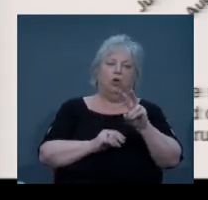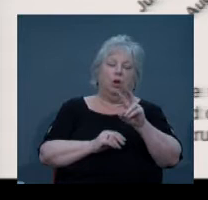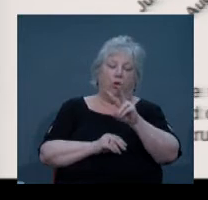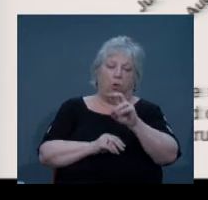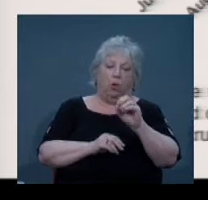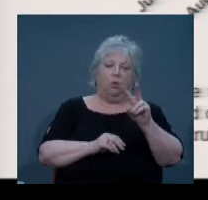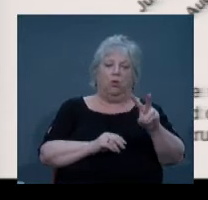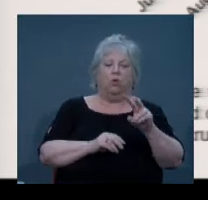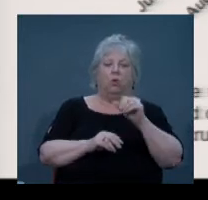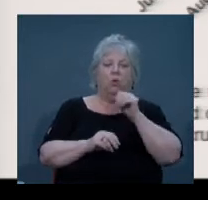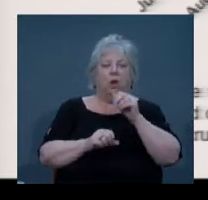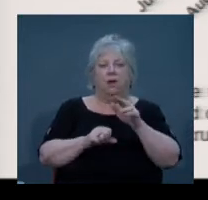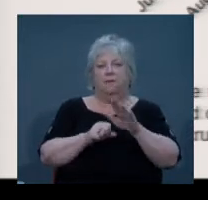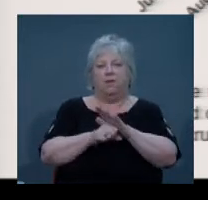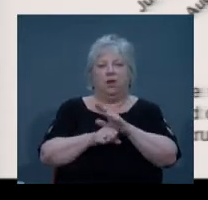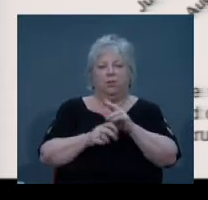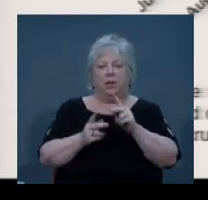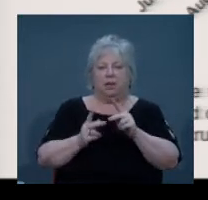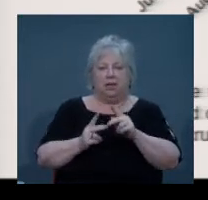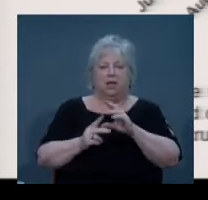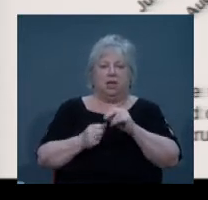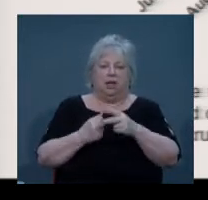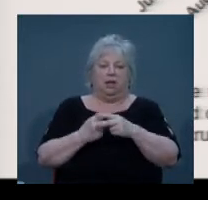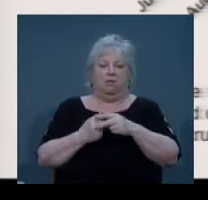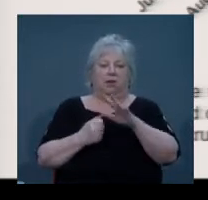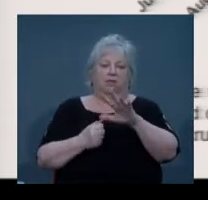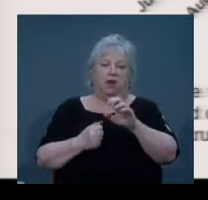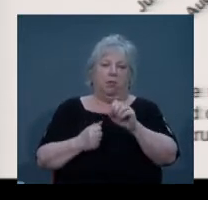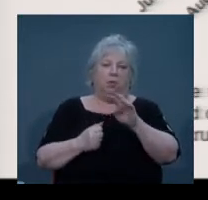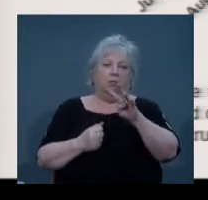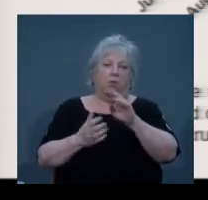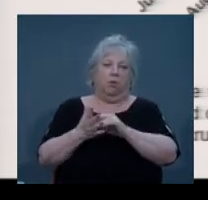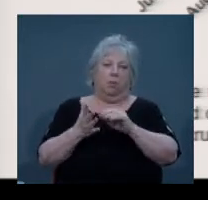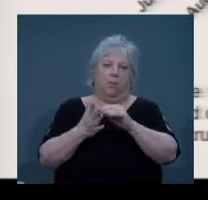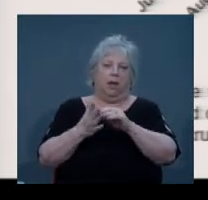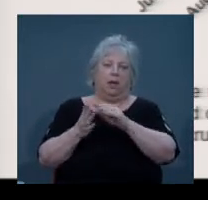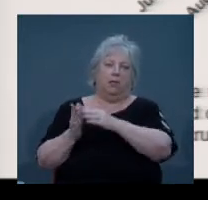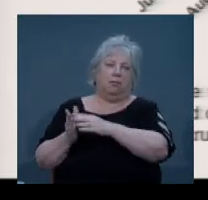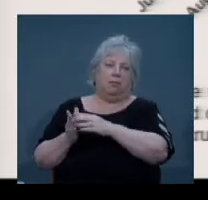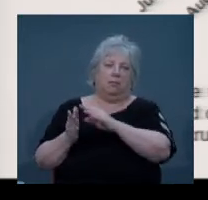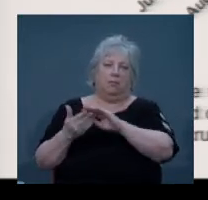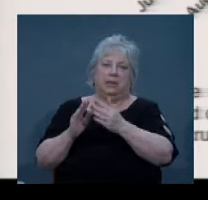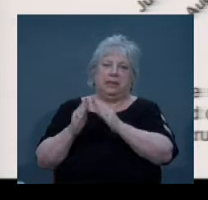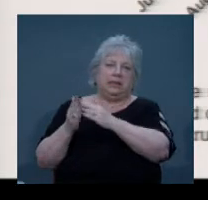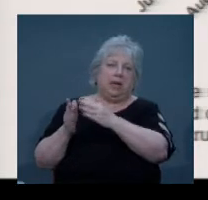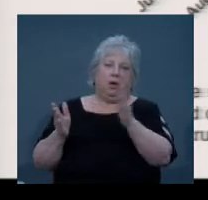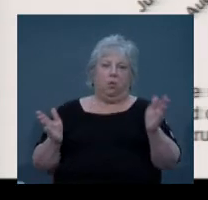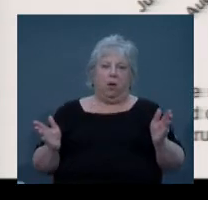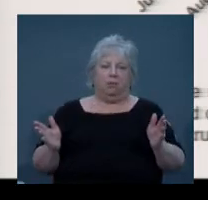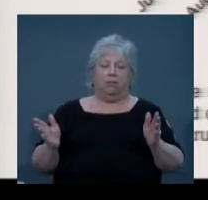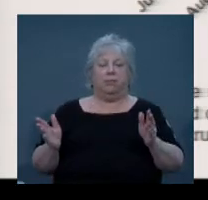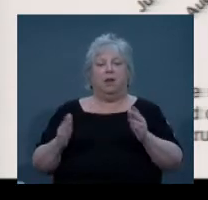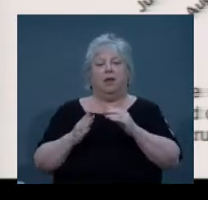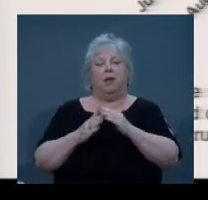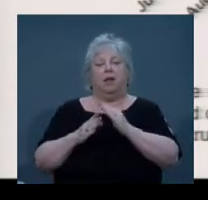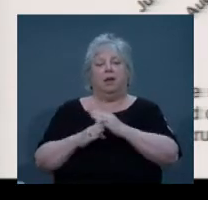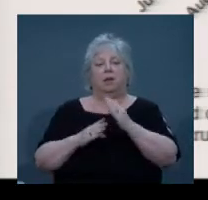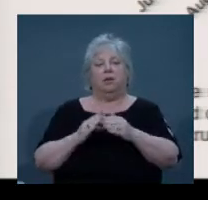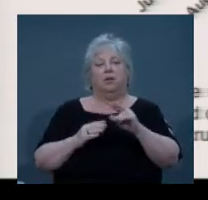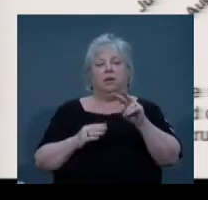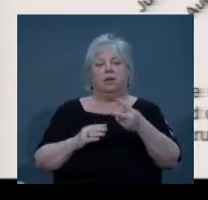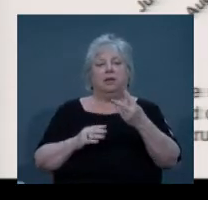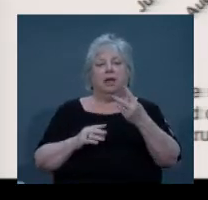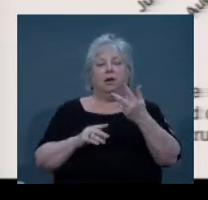positions and savings of about $5.4 million citywide. So that concludes the second